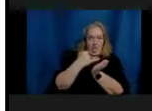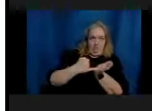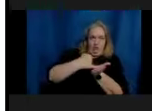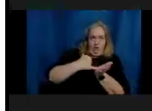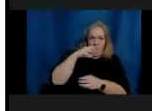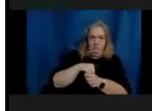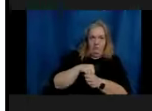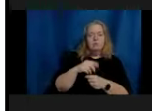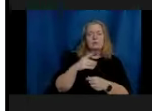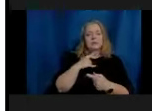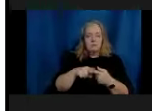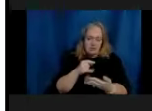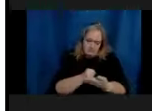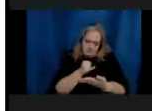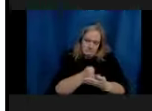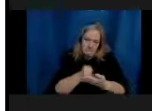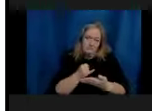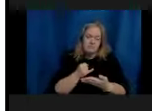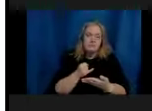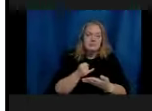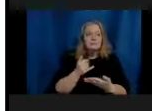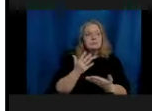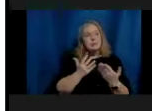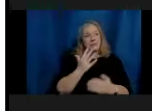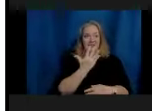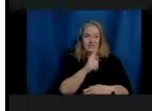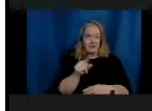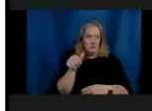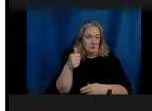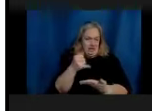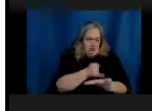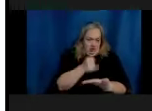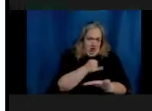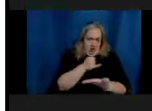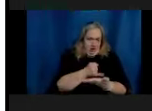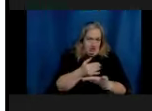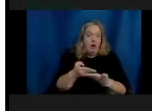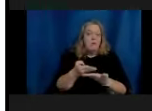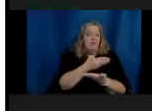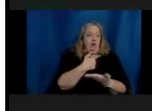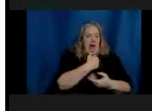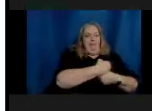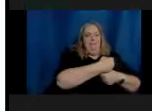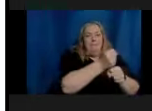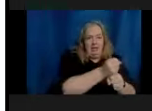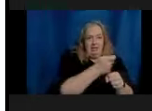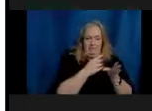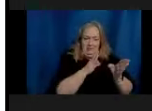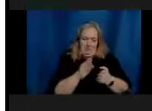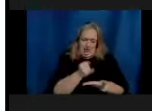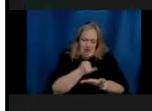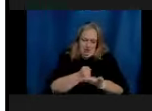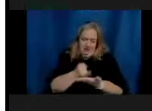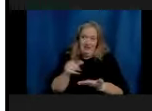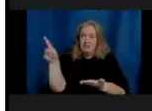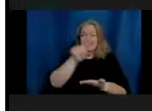studio making like anywhere between like 5 to like 10 drawings before I make an object. So there's all this drawing happening that no one's ever